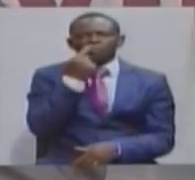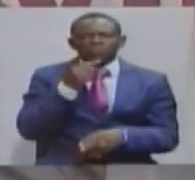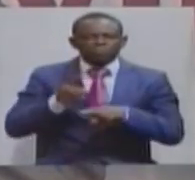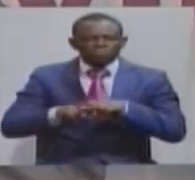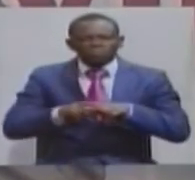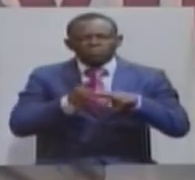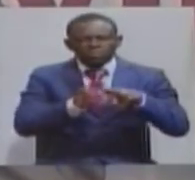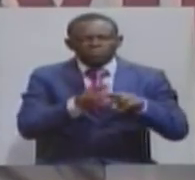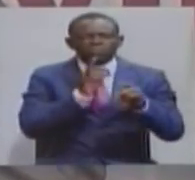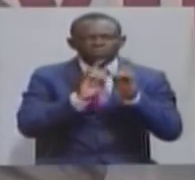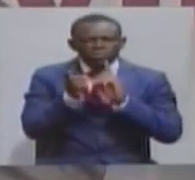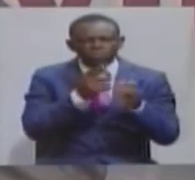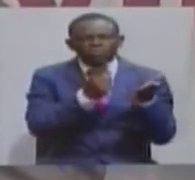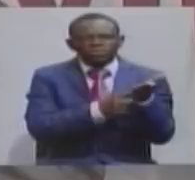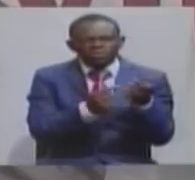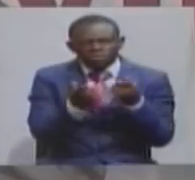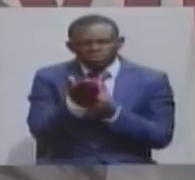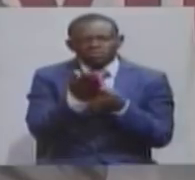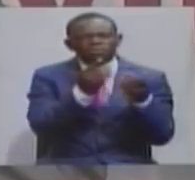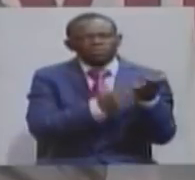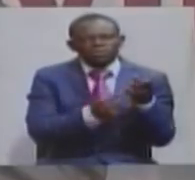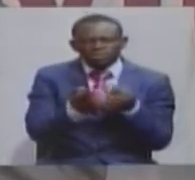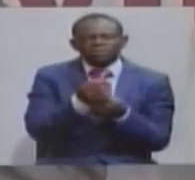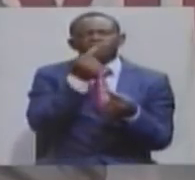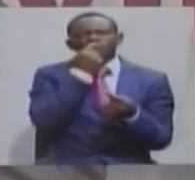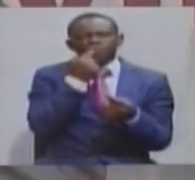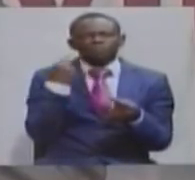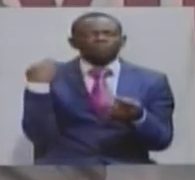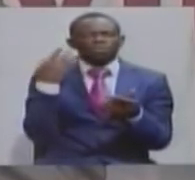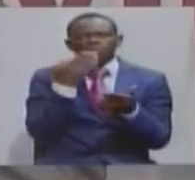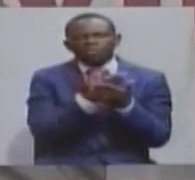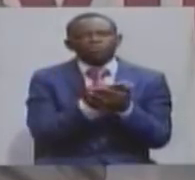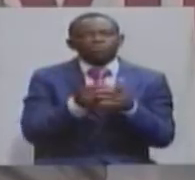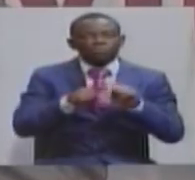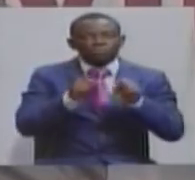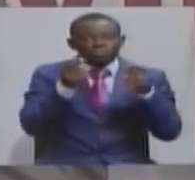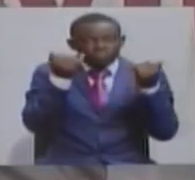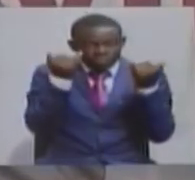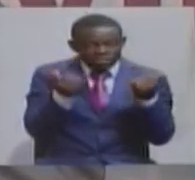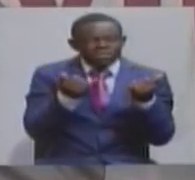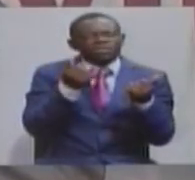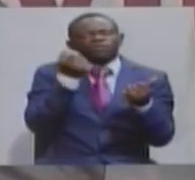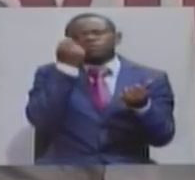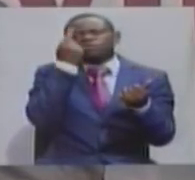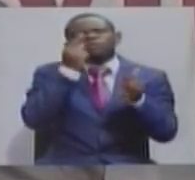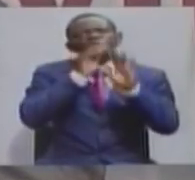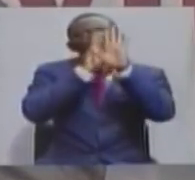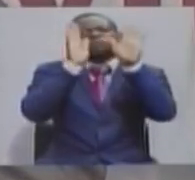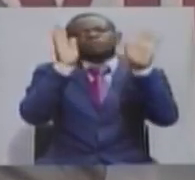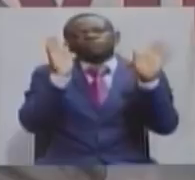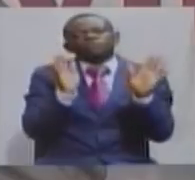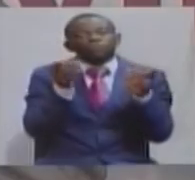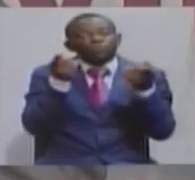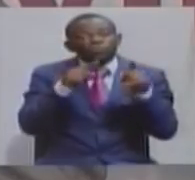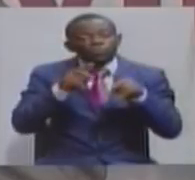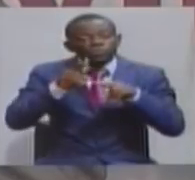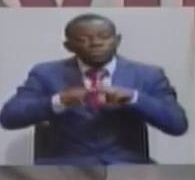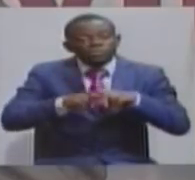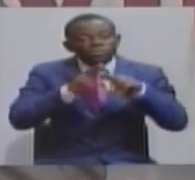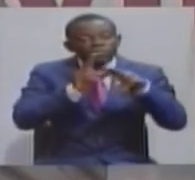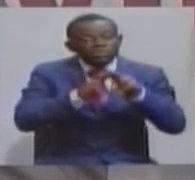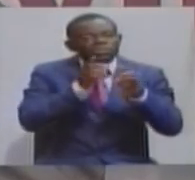gotten to a point where we even know the issues that ought to be brought to the dialogue table. And we have